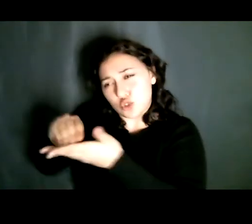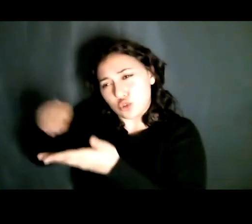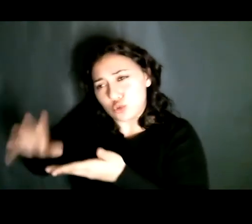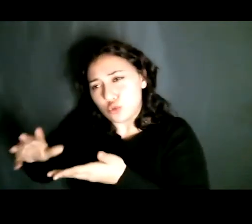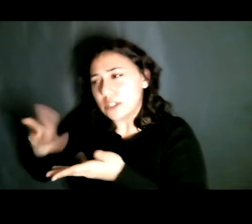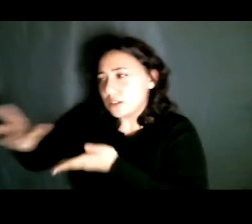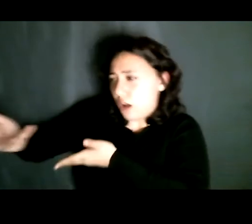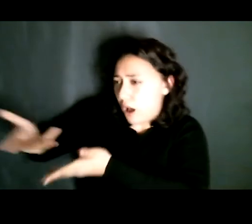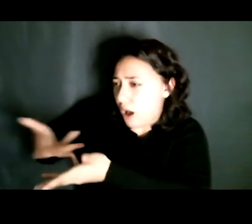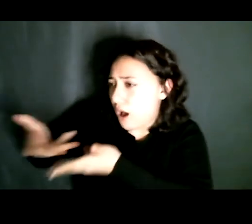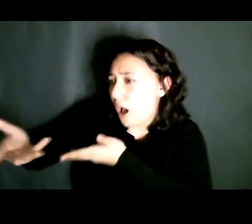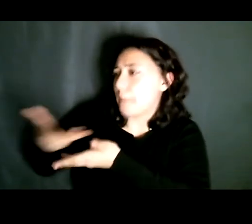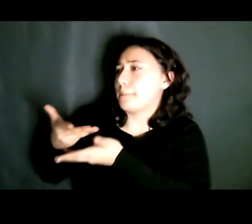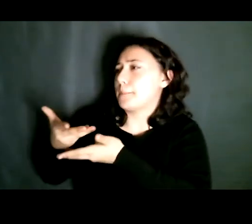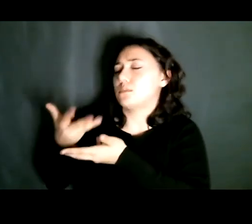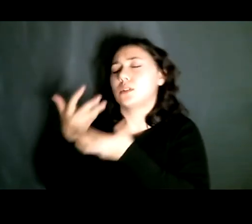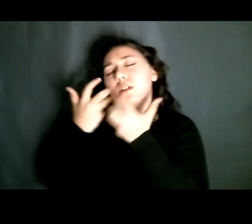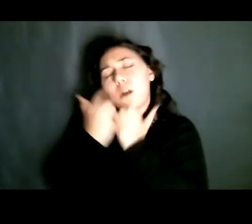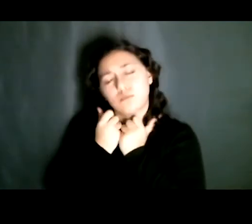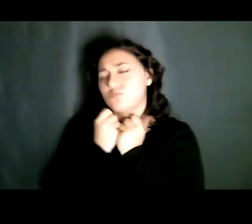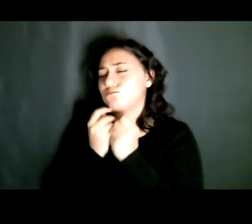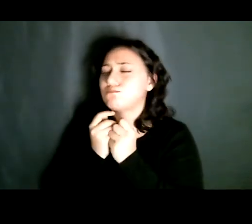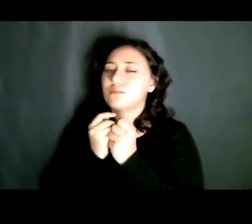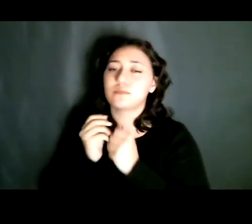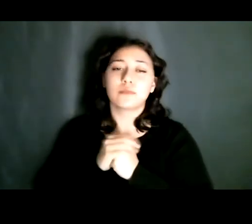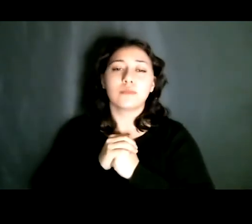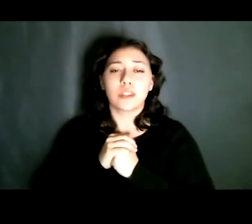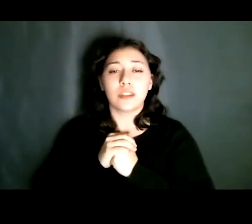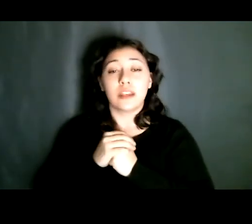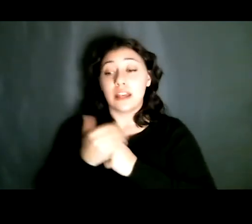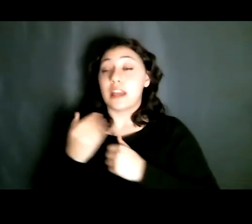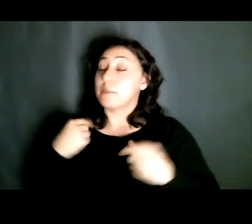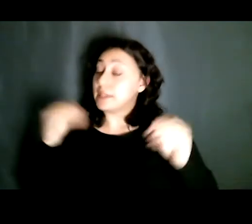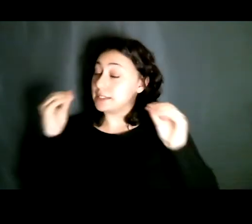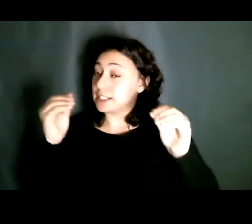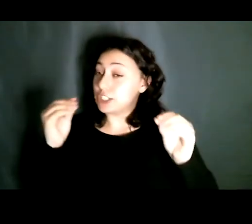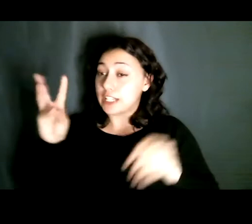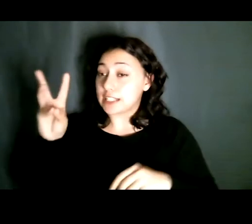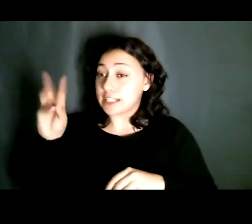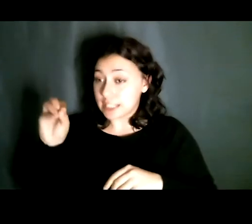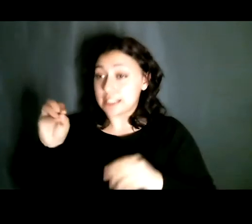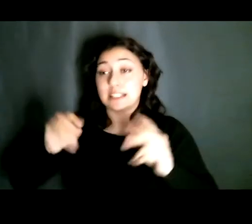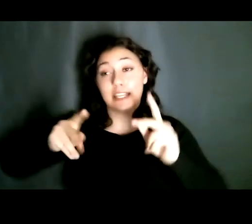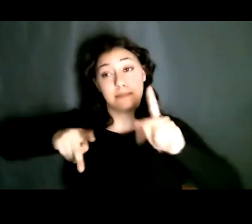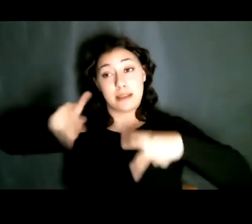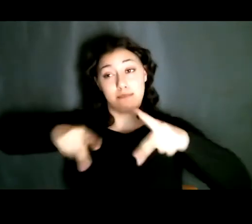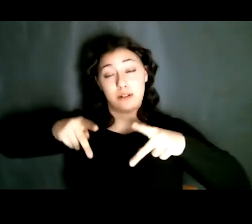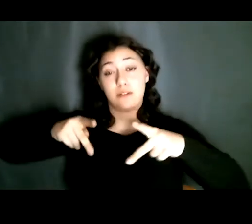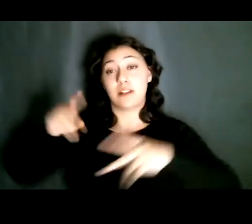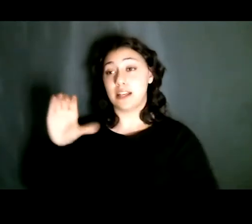year as well. I teach a 60-person case-based class in the fall, and it was